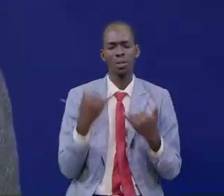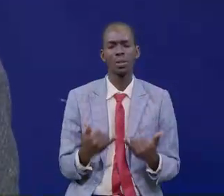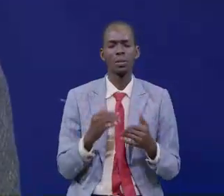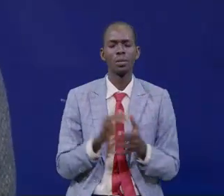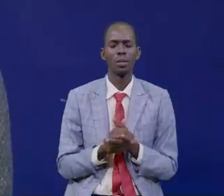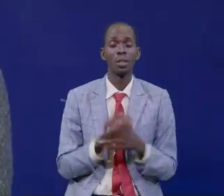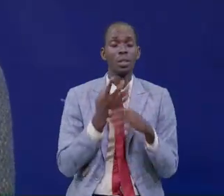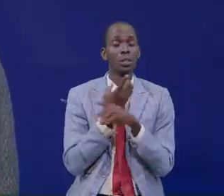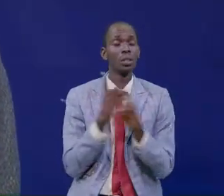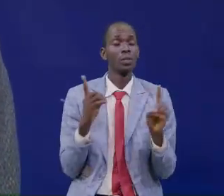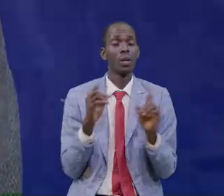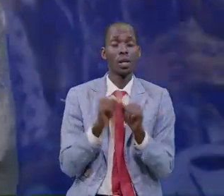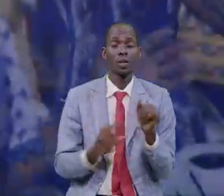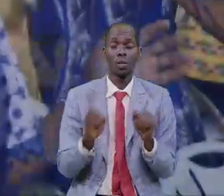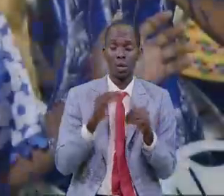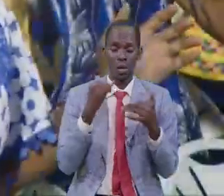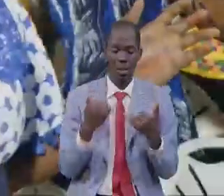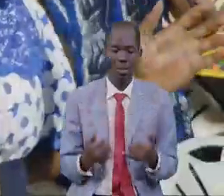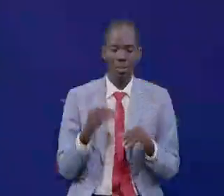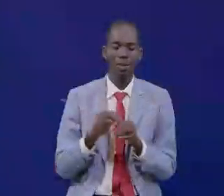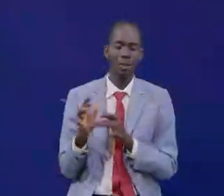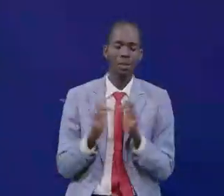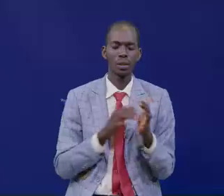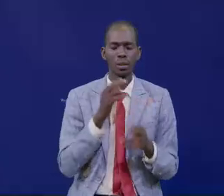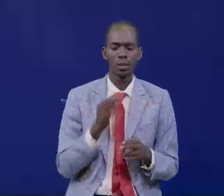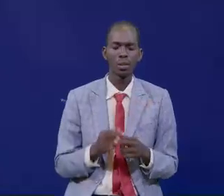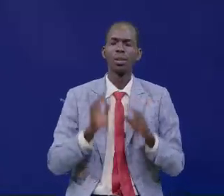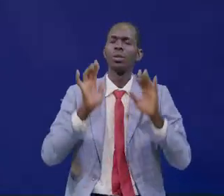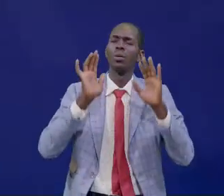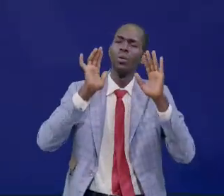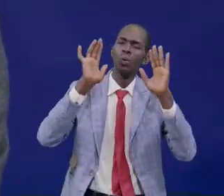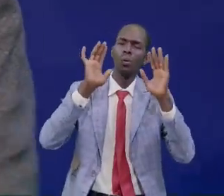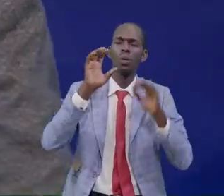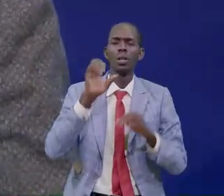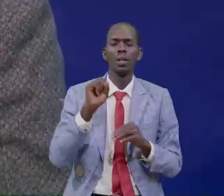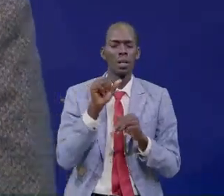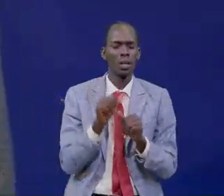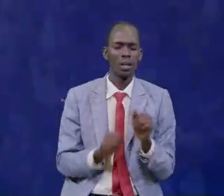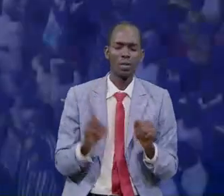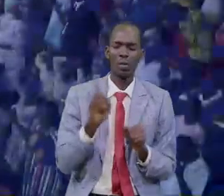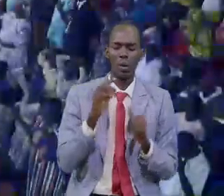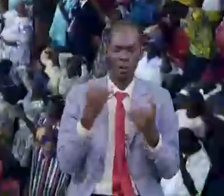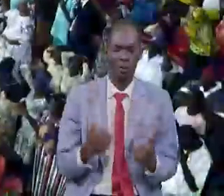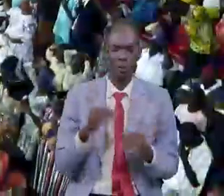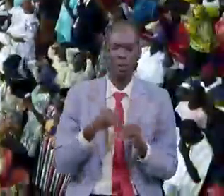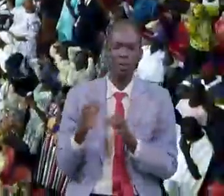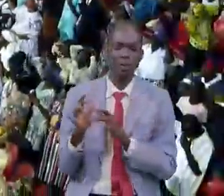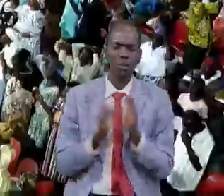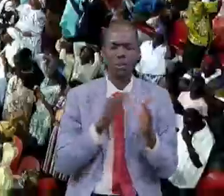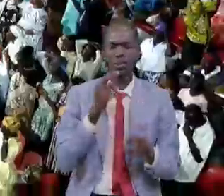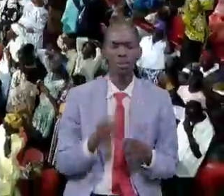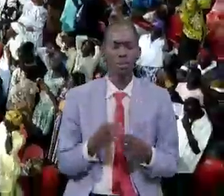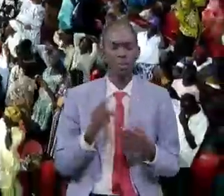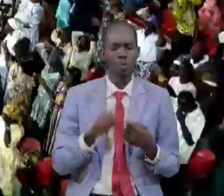Deliverance everywhere now. Signs and wonders everywhere now. To my right, to